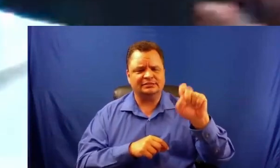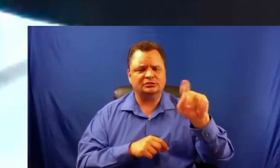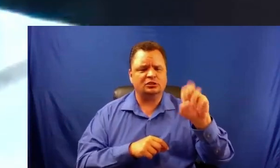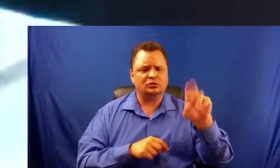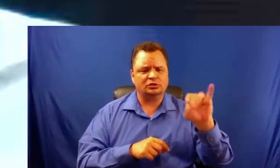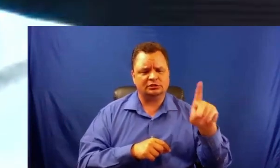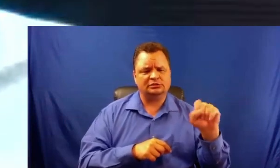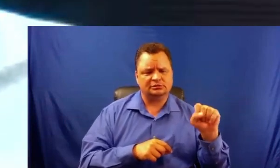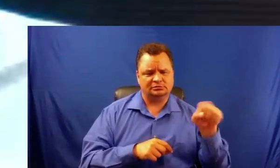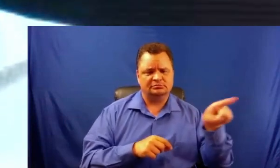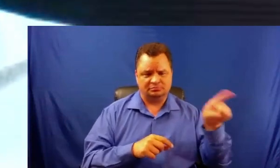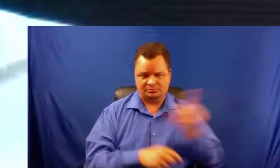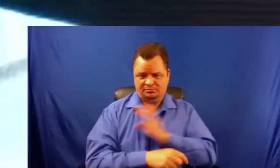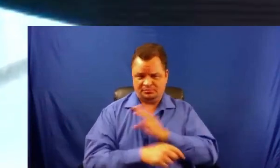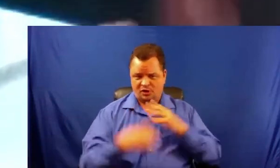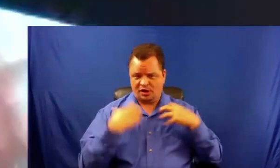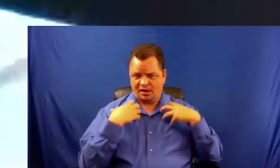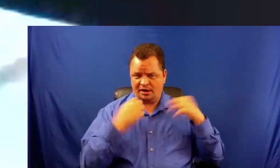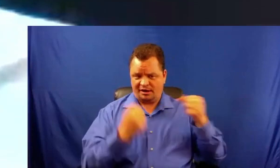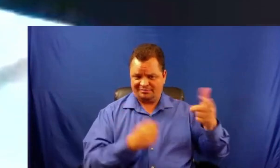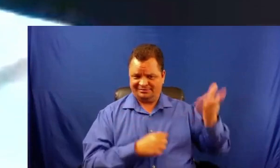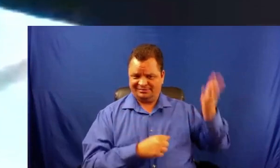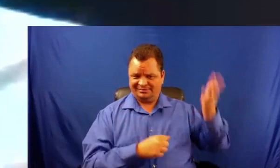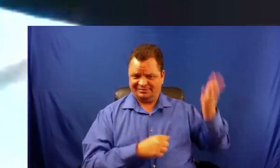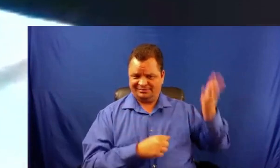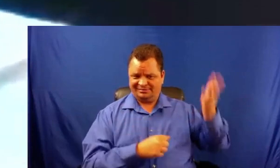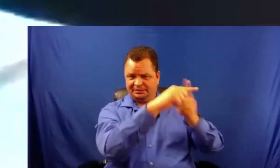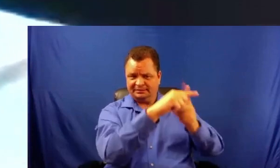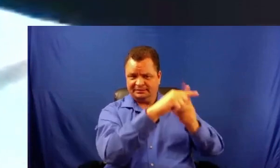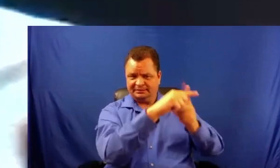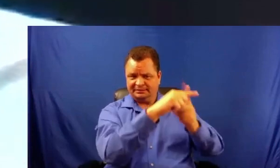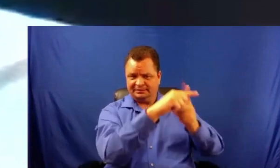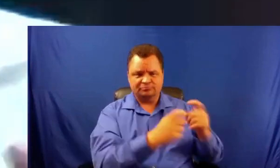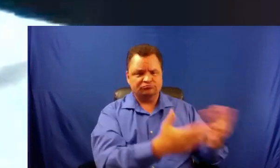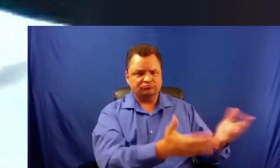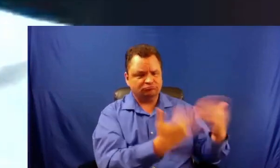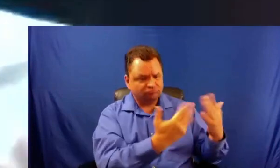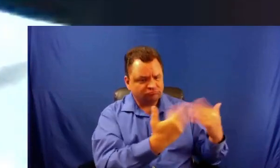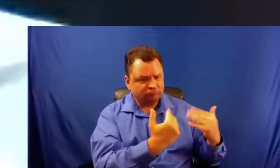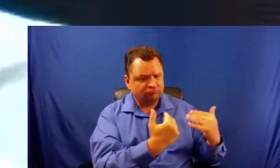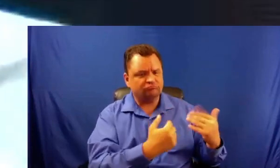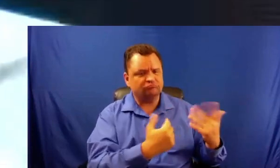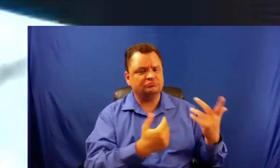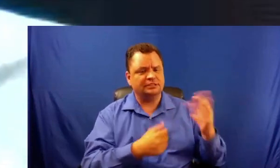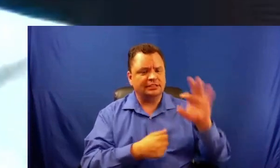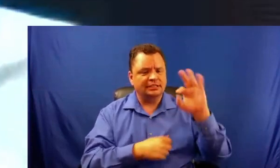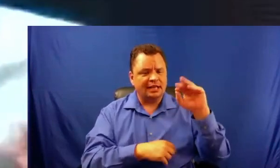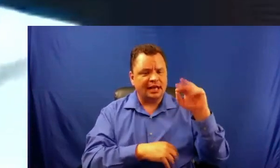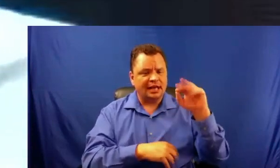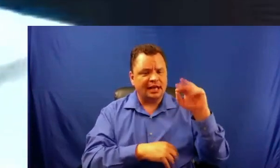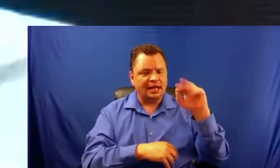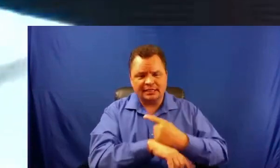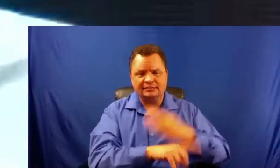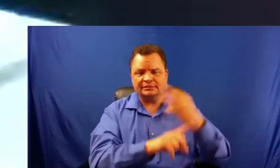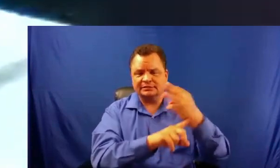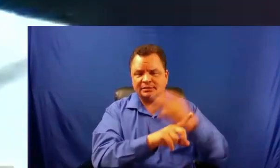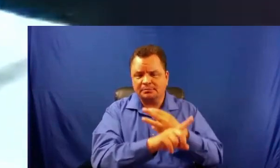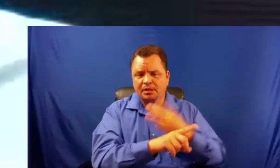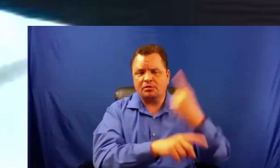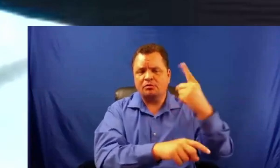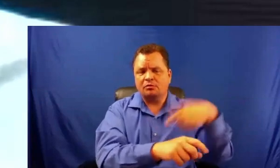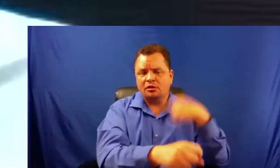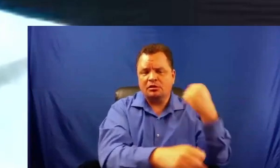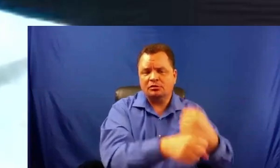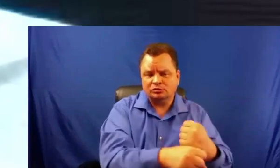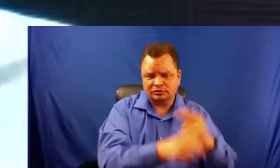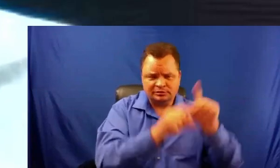with past positive tests and say, hey, come back in 90 days later, 6 months later, a year later, and let's get you an antibody test, and